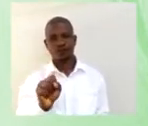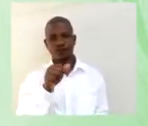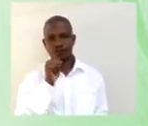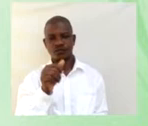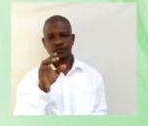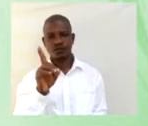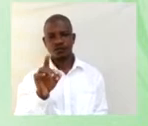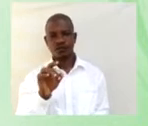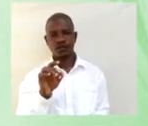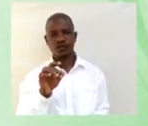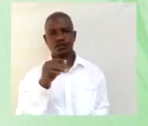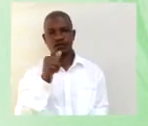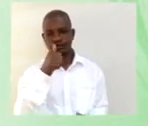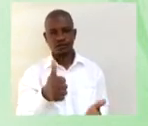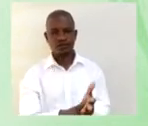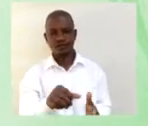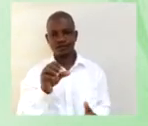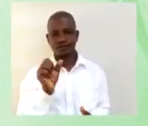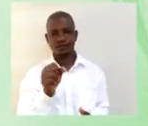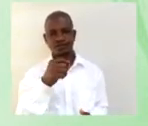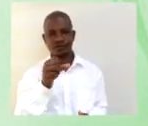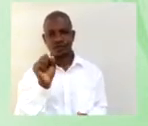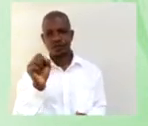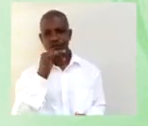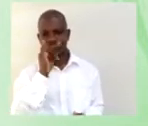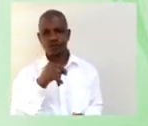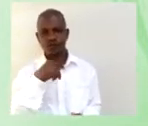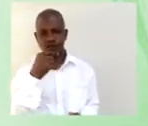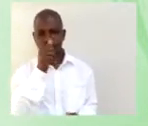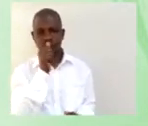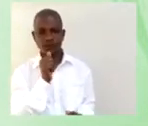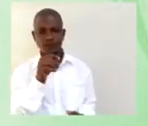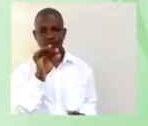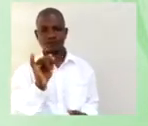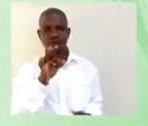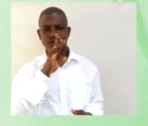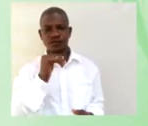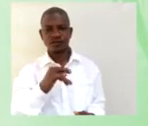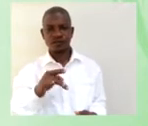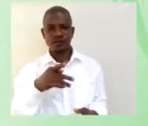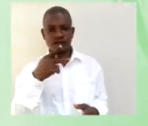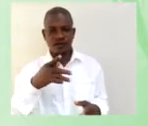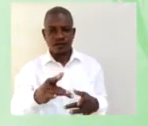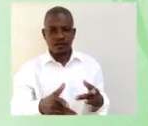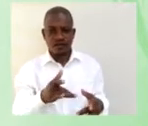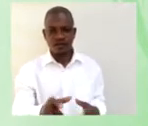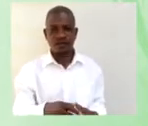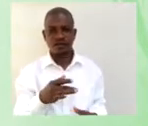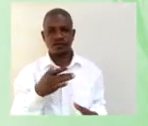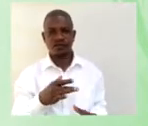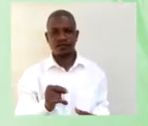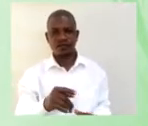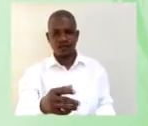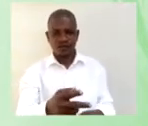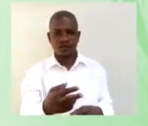DEBRIS, not debris. Letter S is silent. IE in relieve, EI